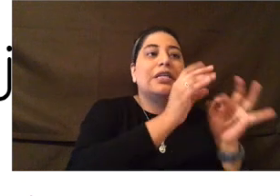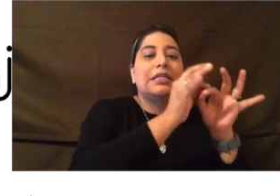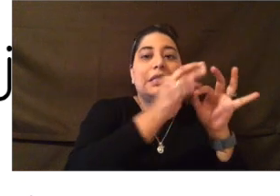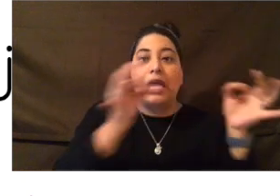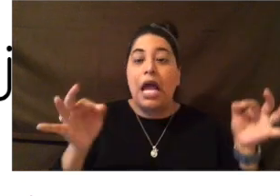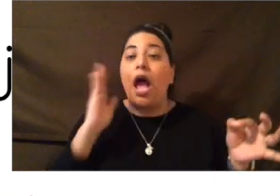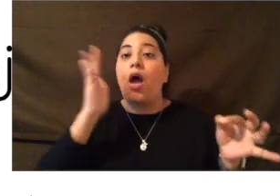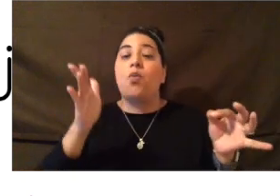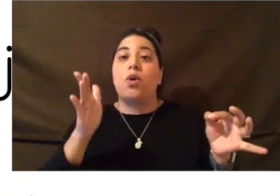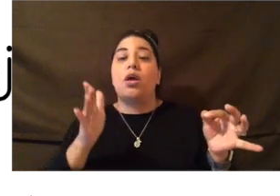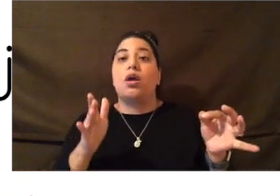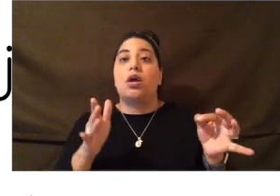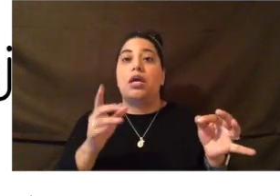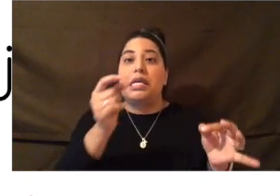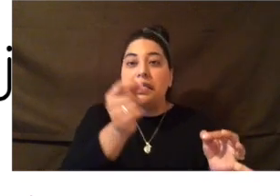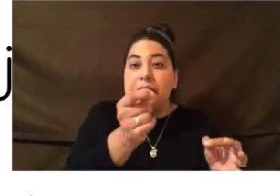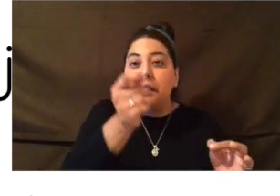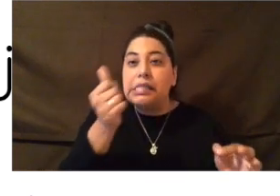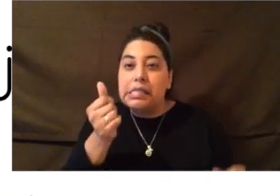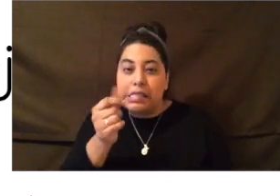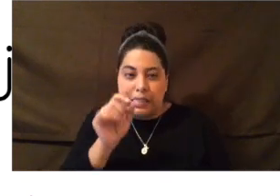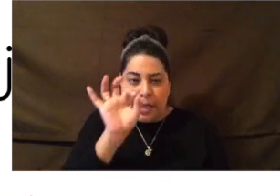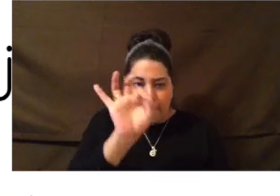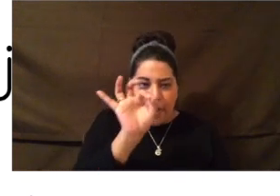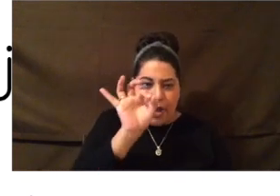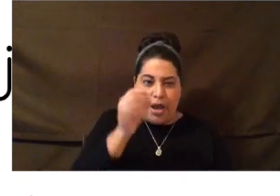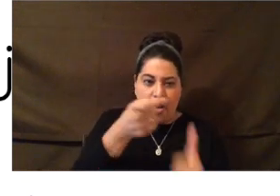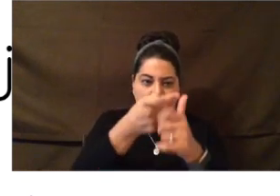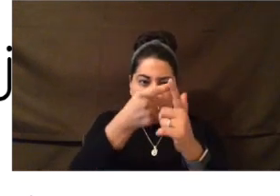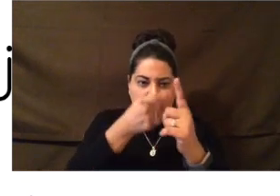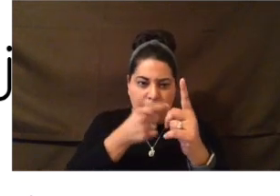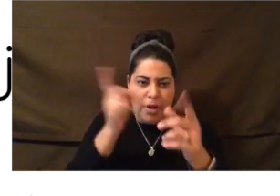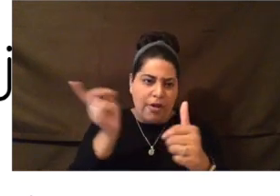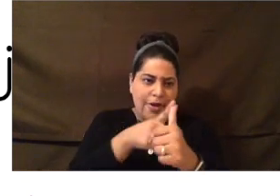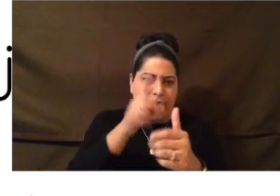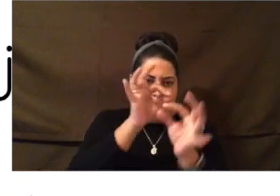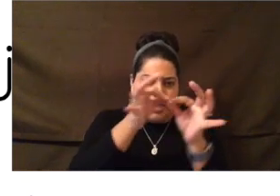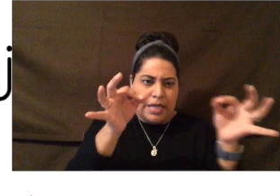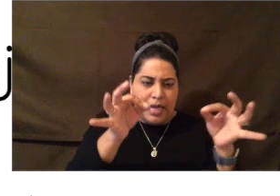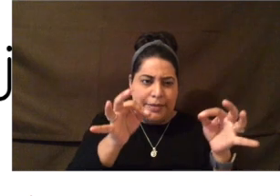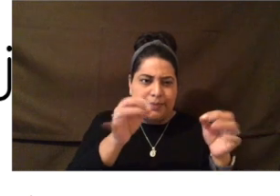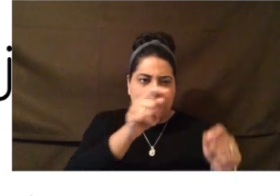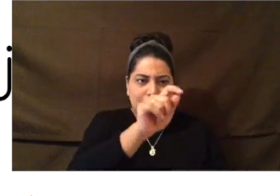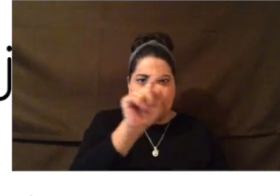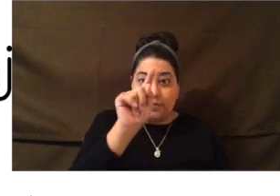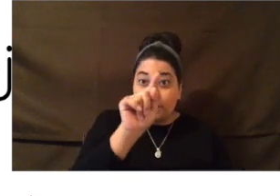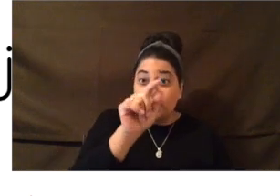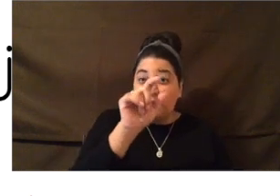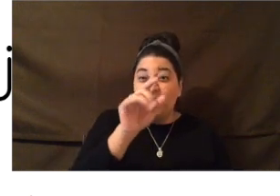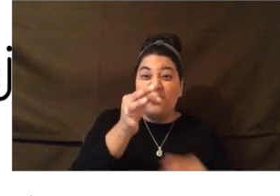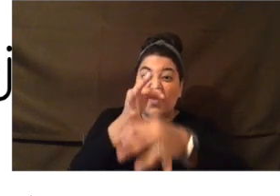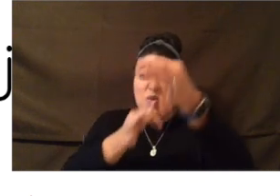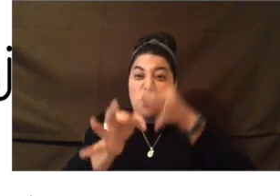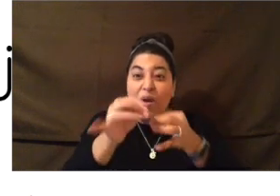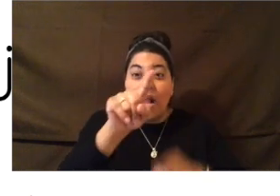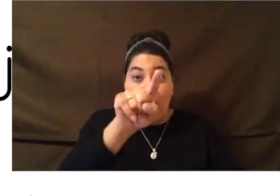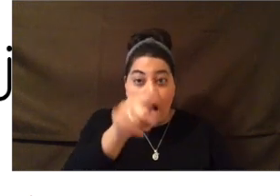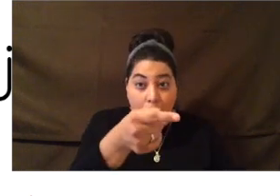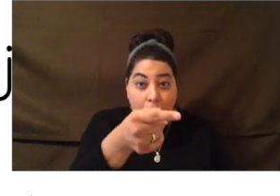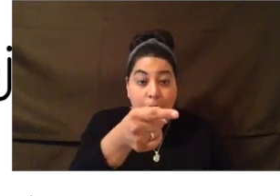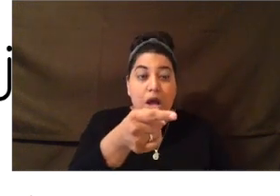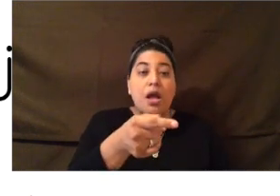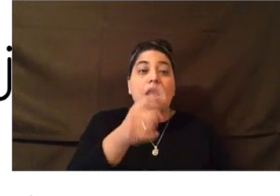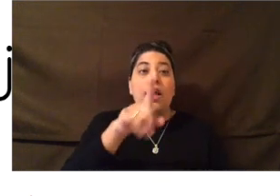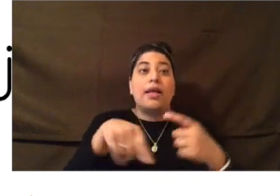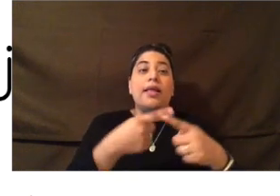because I have two complete sentences. So what I'm going to do is I'm going to remove that period from my first sentence. I'm going to replace